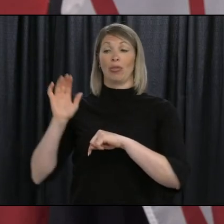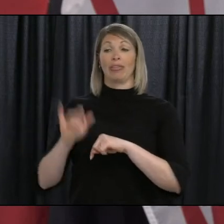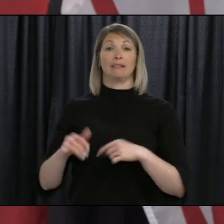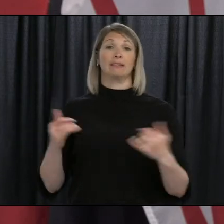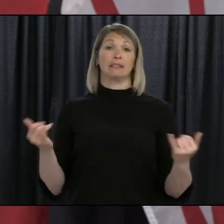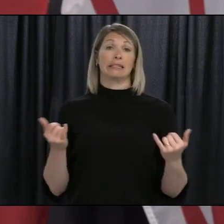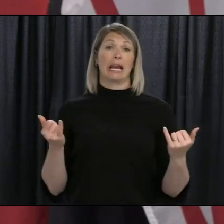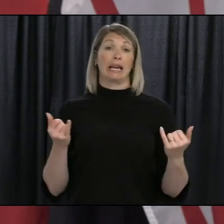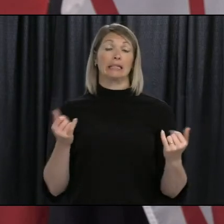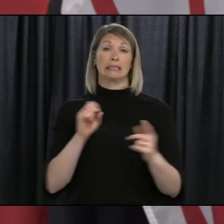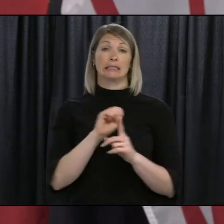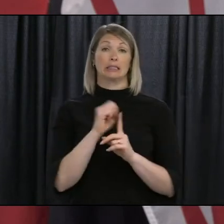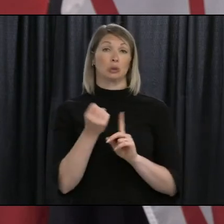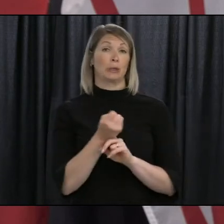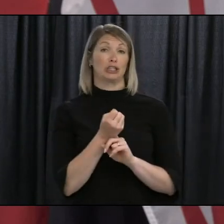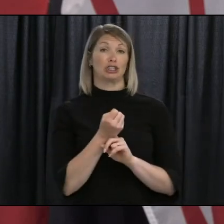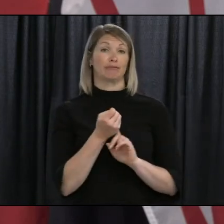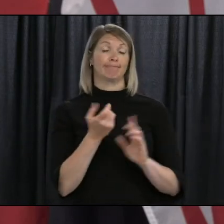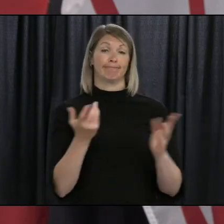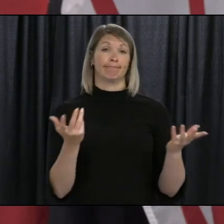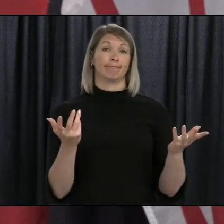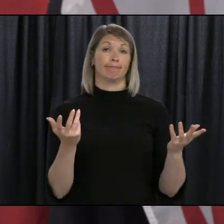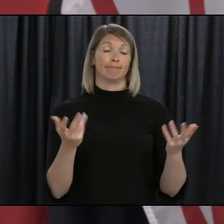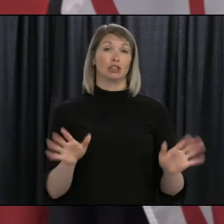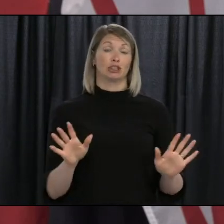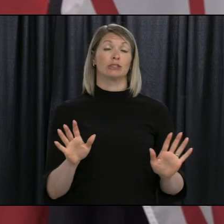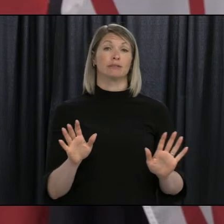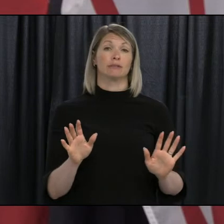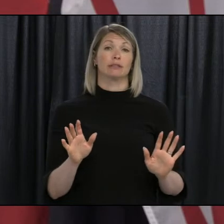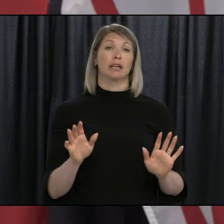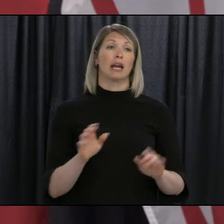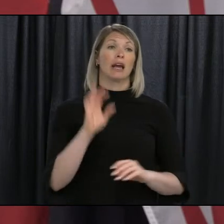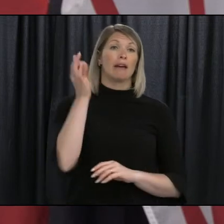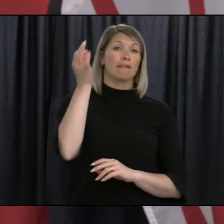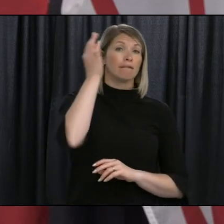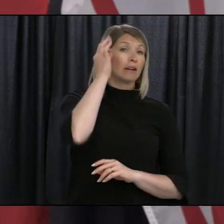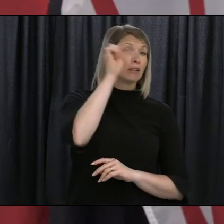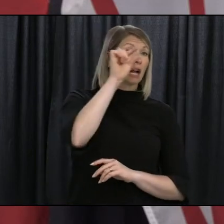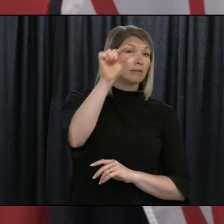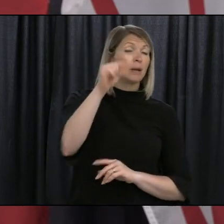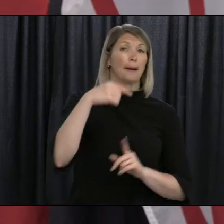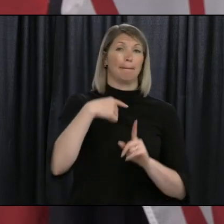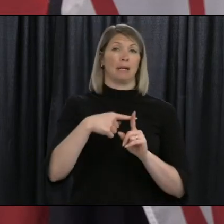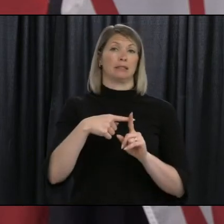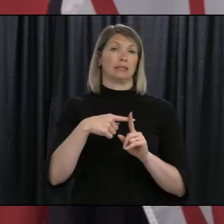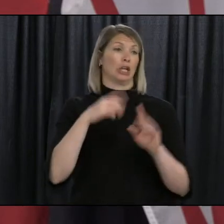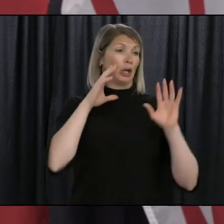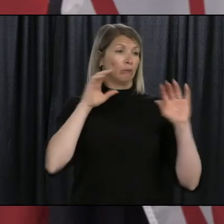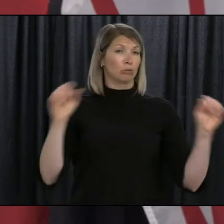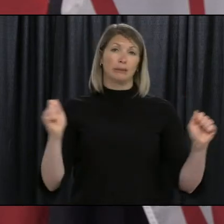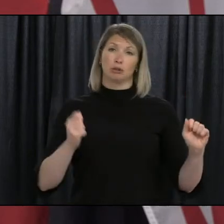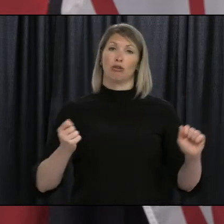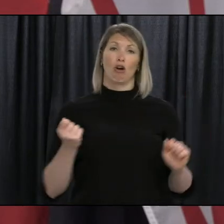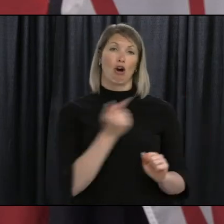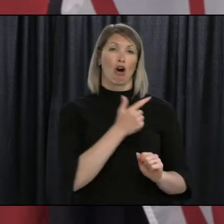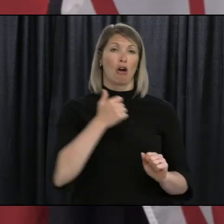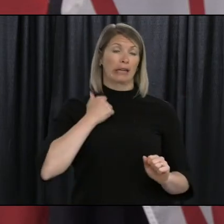I think finance officials in every province and federally continue to evaluate where we